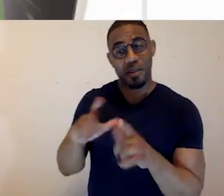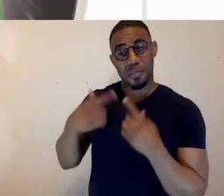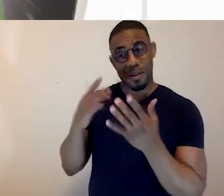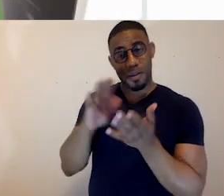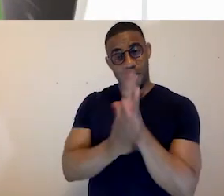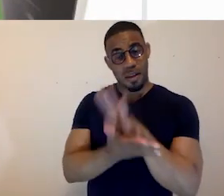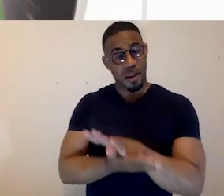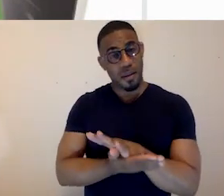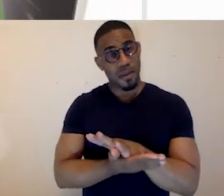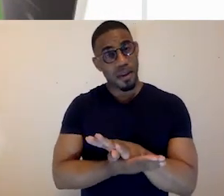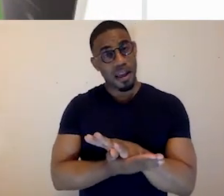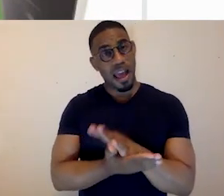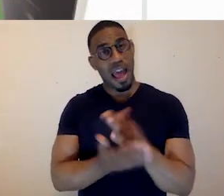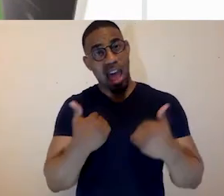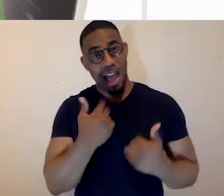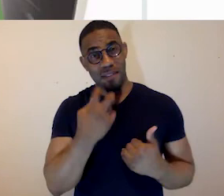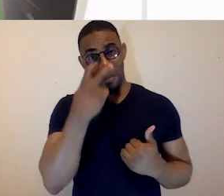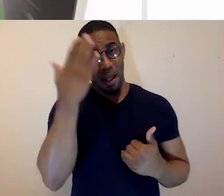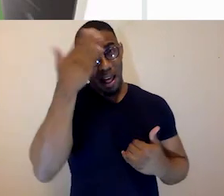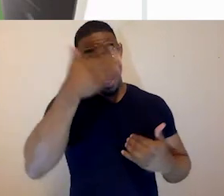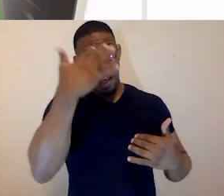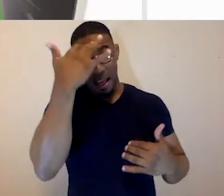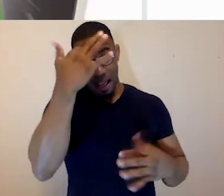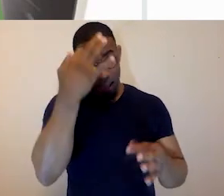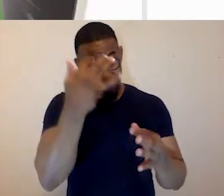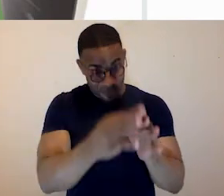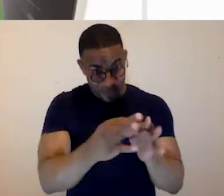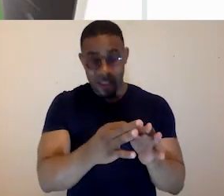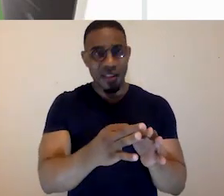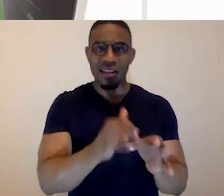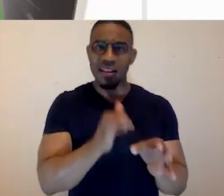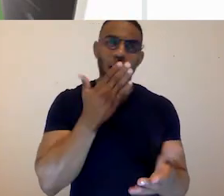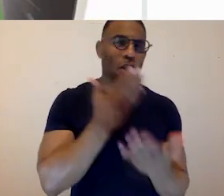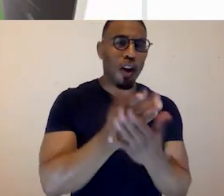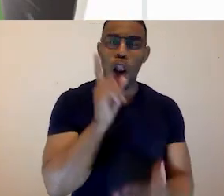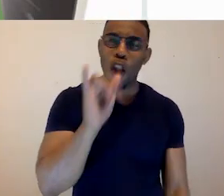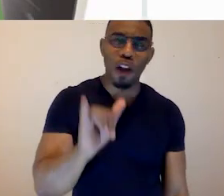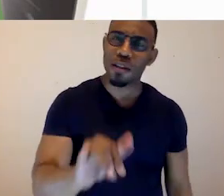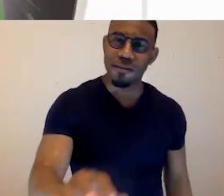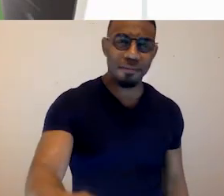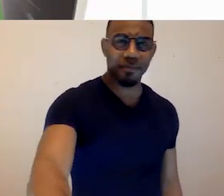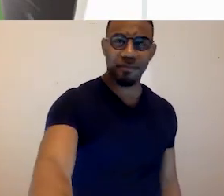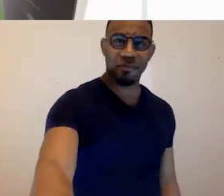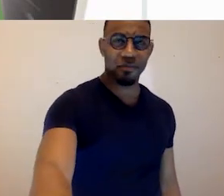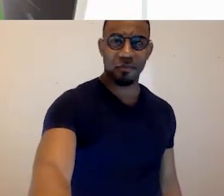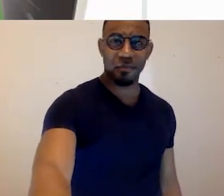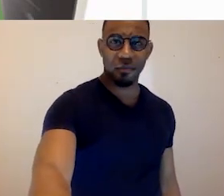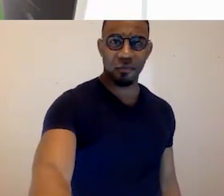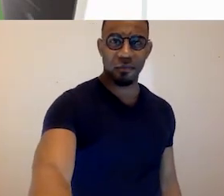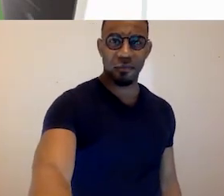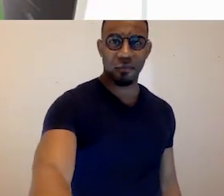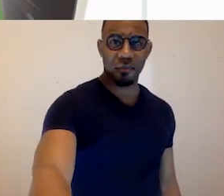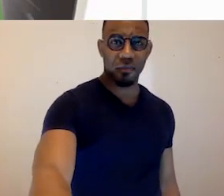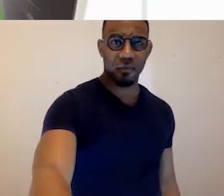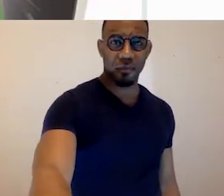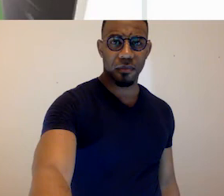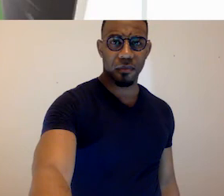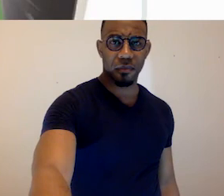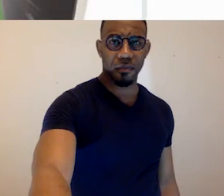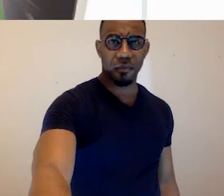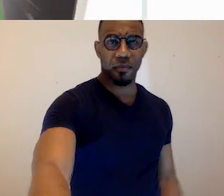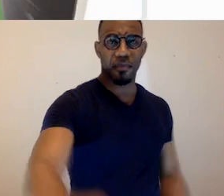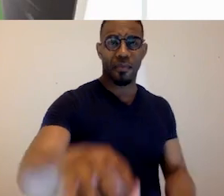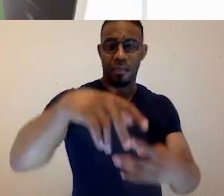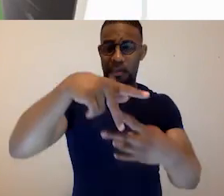become, having blind faith in them is not a good look. Plain old common sense can still